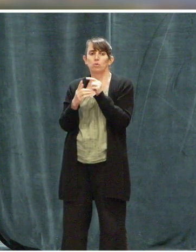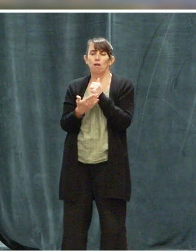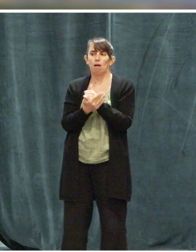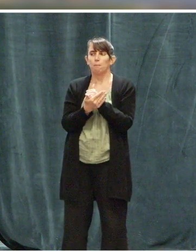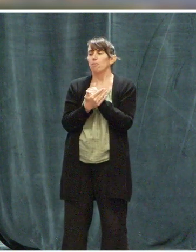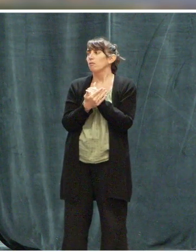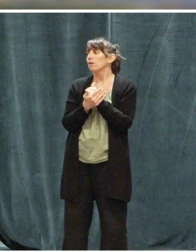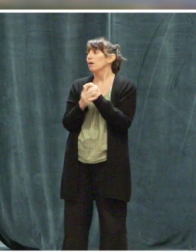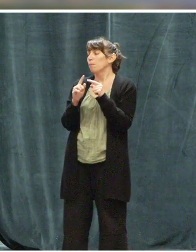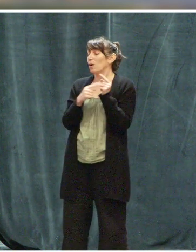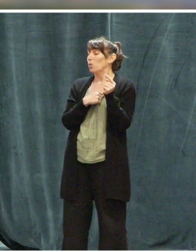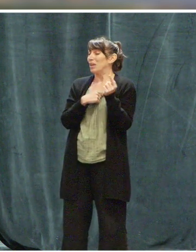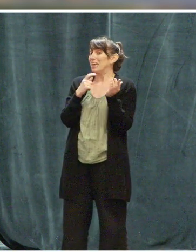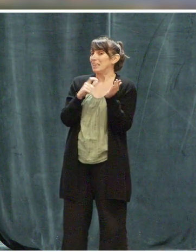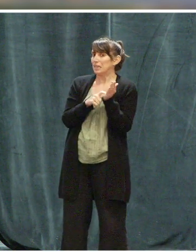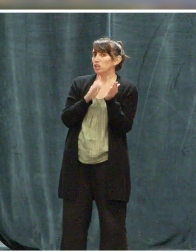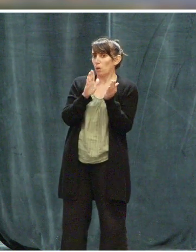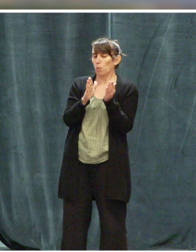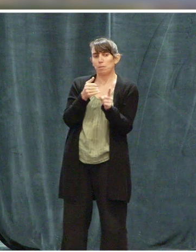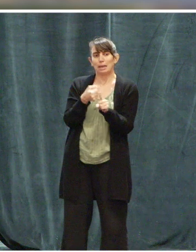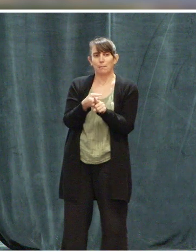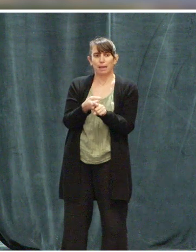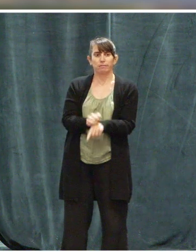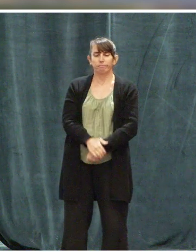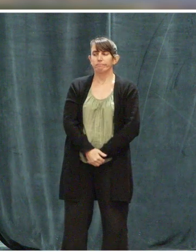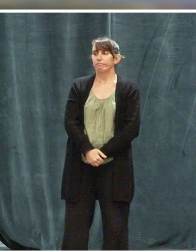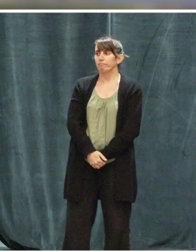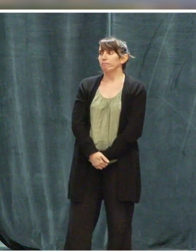But we all acknowledge that there will be an impact.